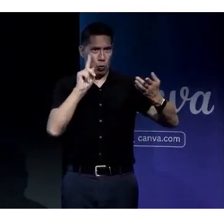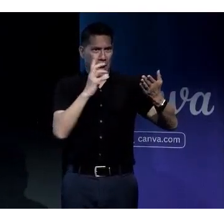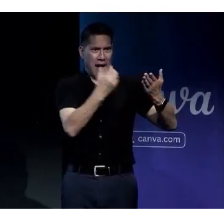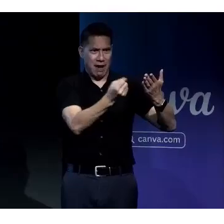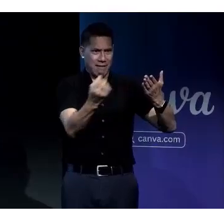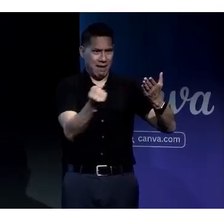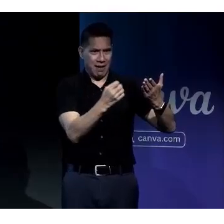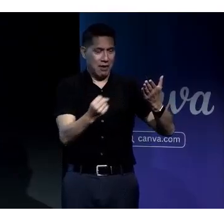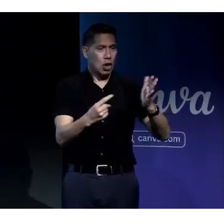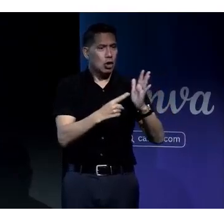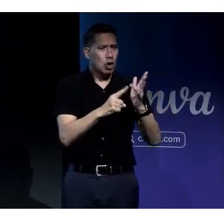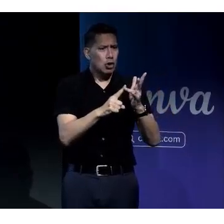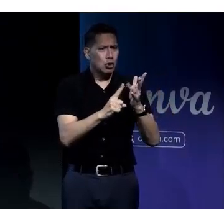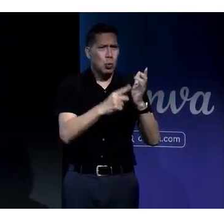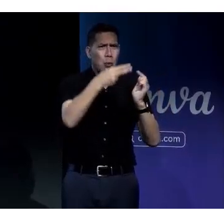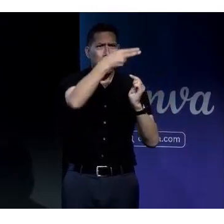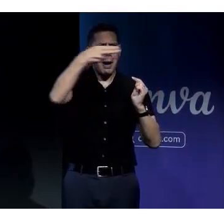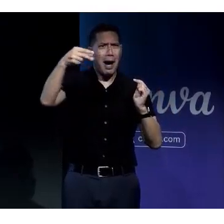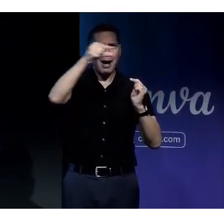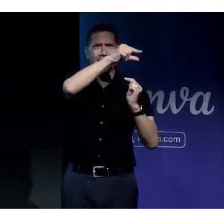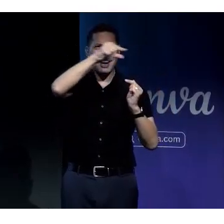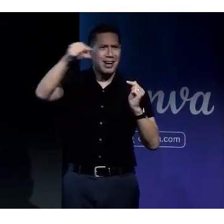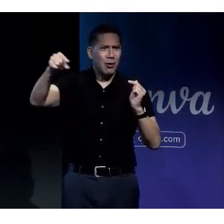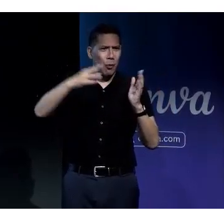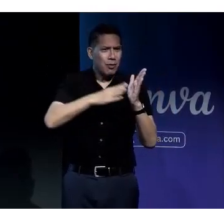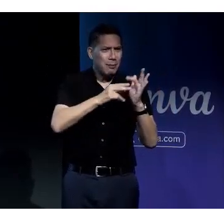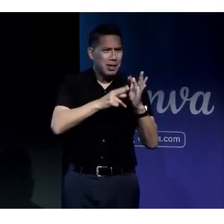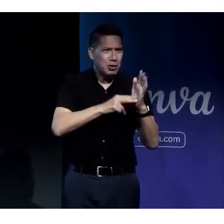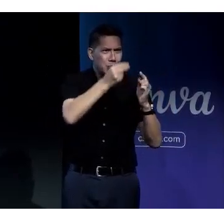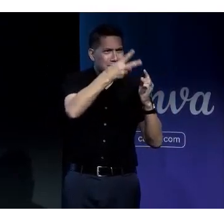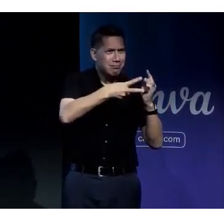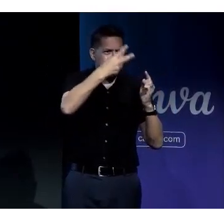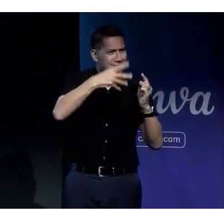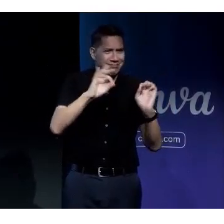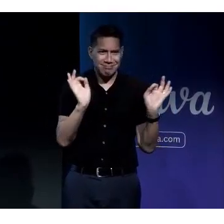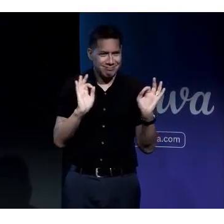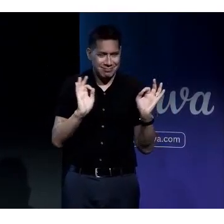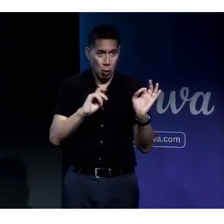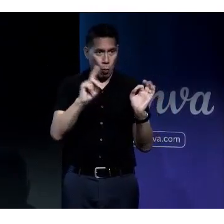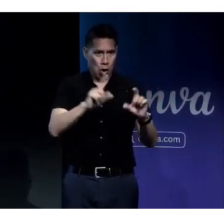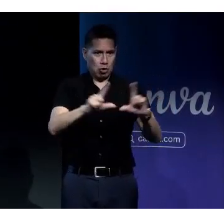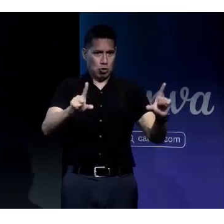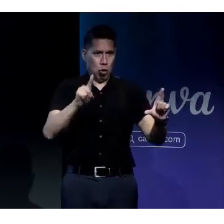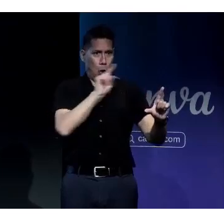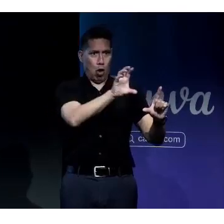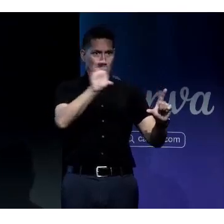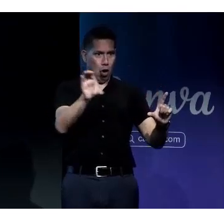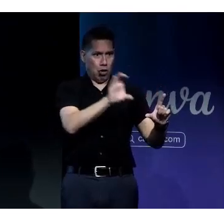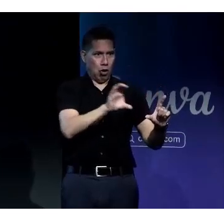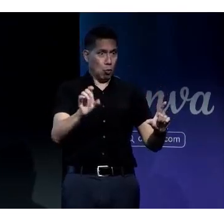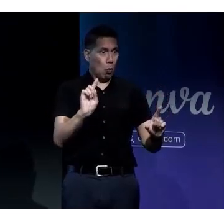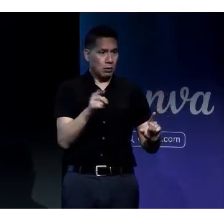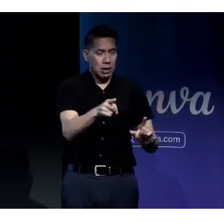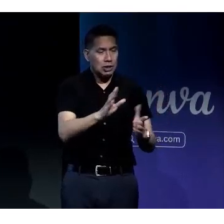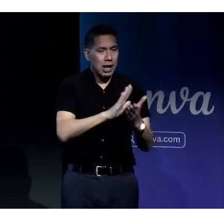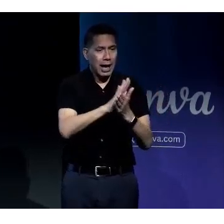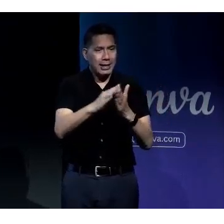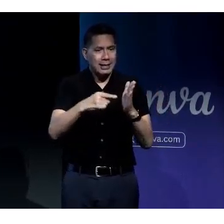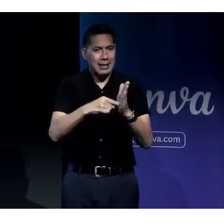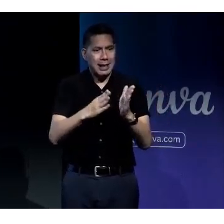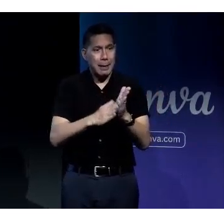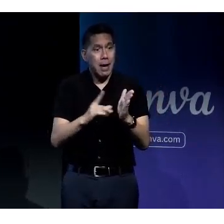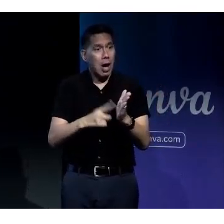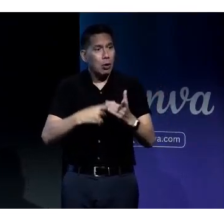the toolbars and the menus and the stuff that's part of the browser UI around the web page. On the web, we use HTML to describe our